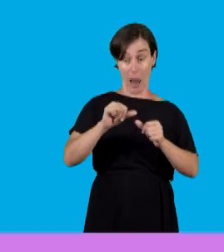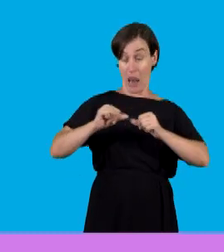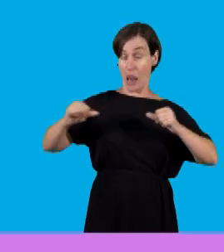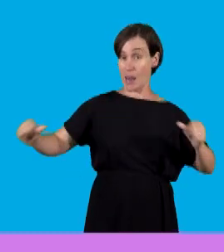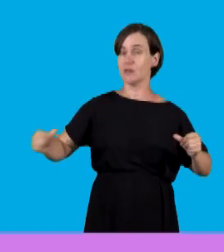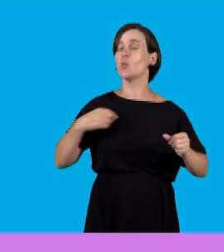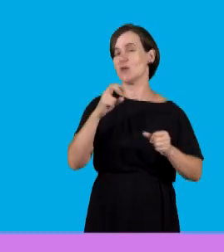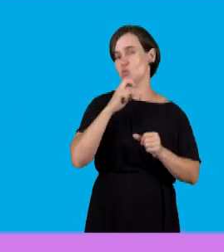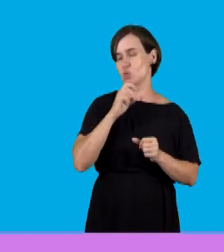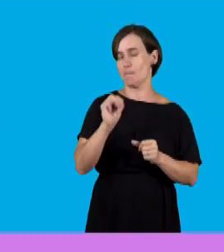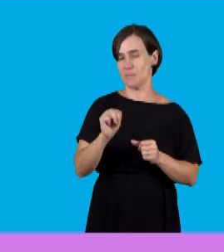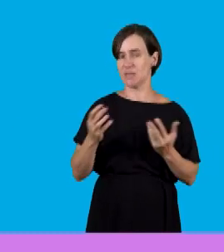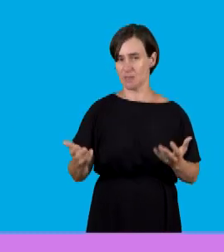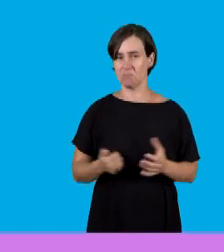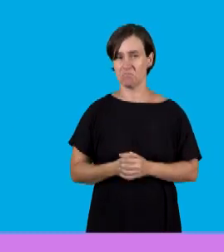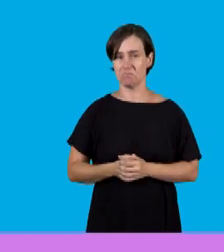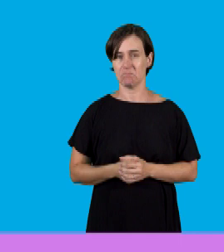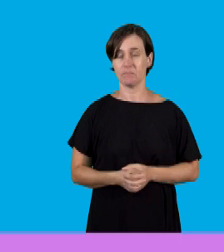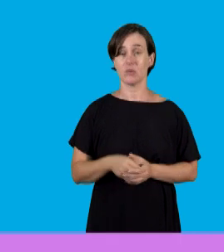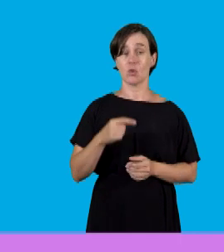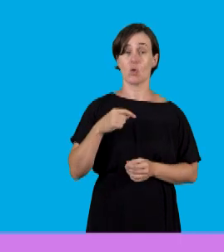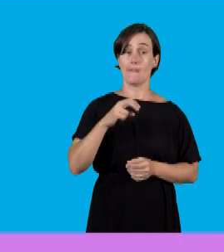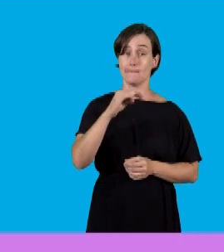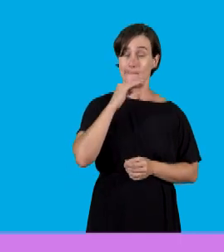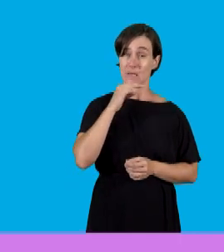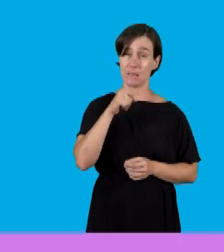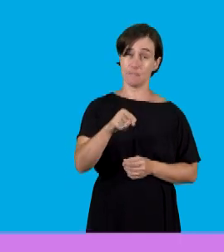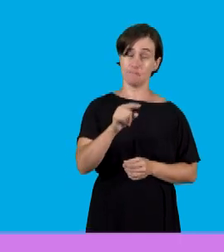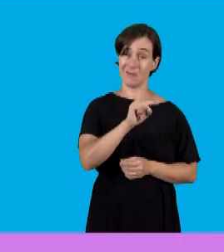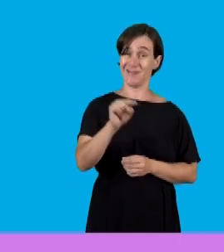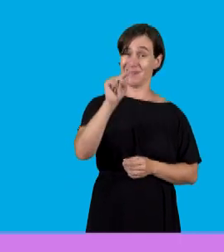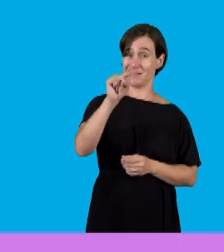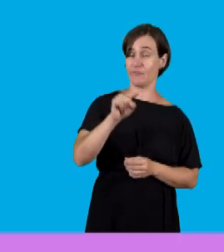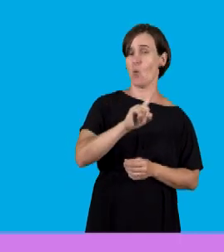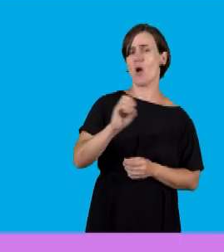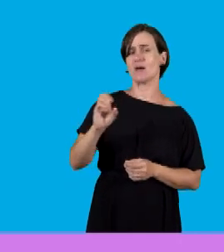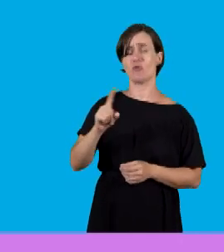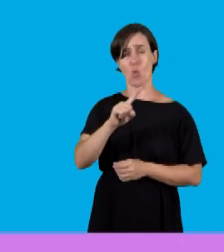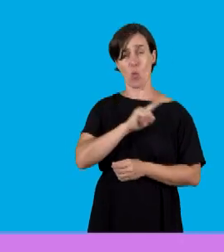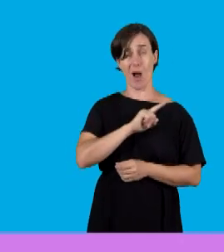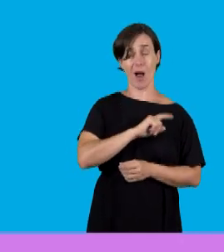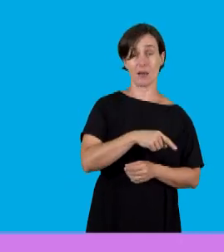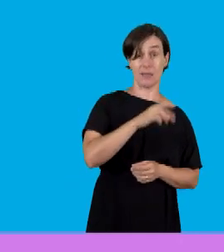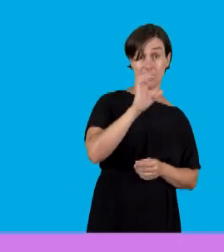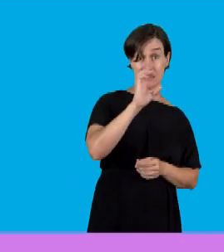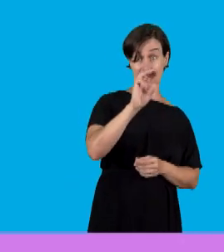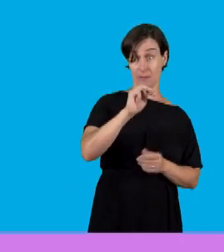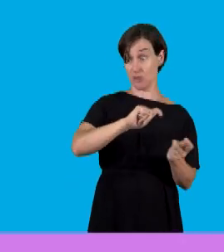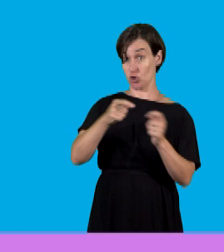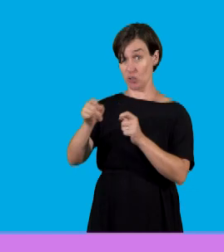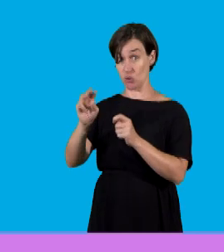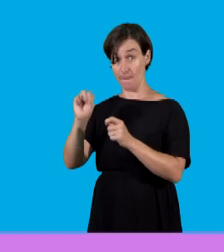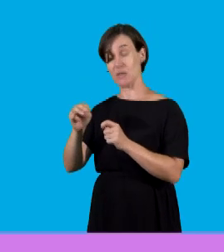in meters. So when we divide this by 100, because from centimeter to meter, we divide by 100, small to